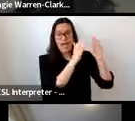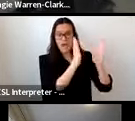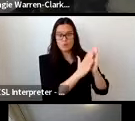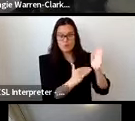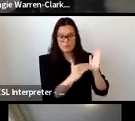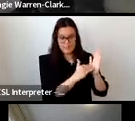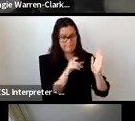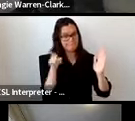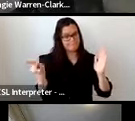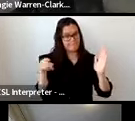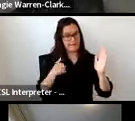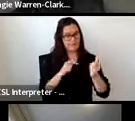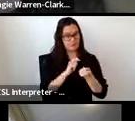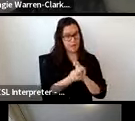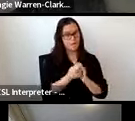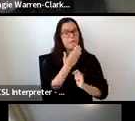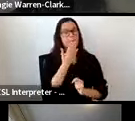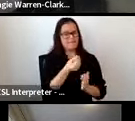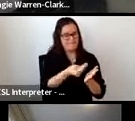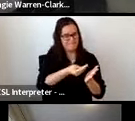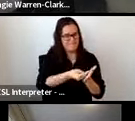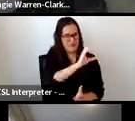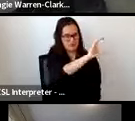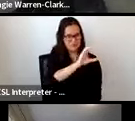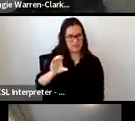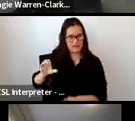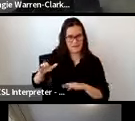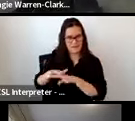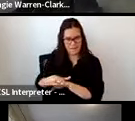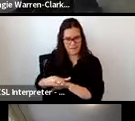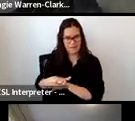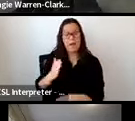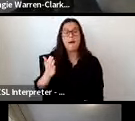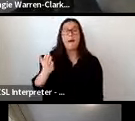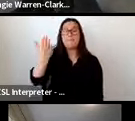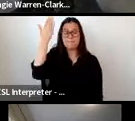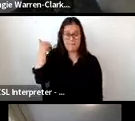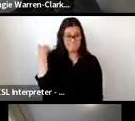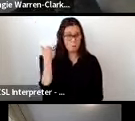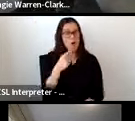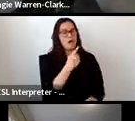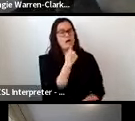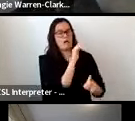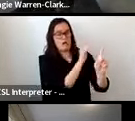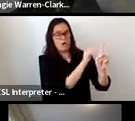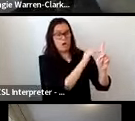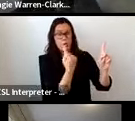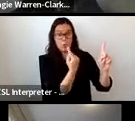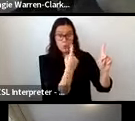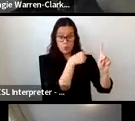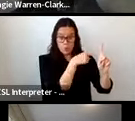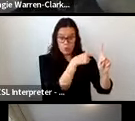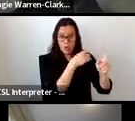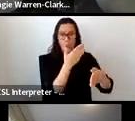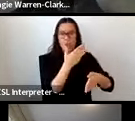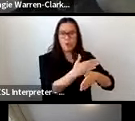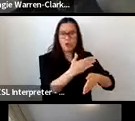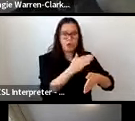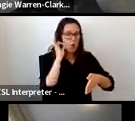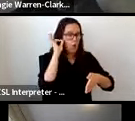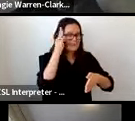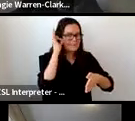I know that there have been working committees in the past that have dealt with that. I haven't necessarily been part of it, but there's